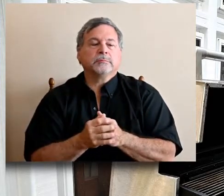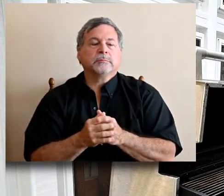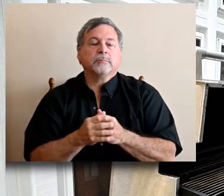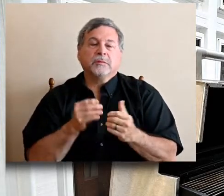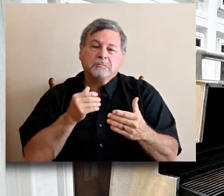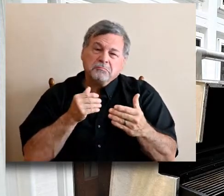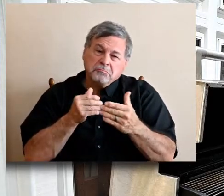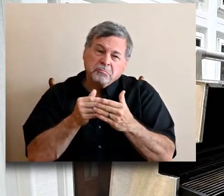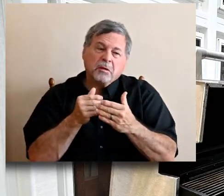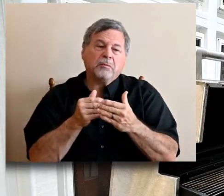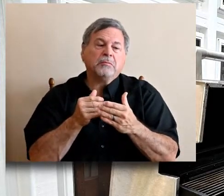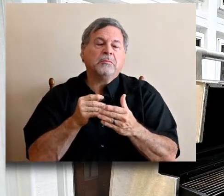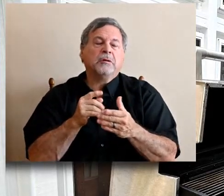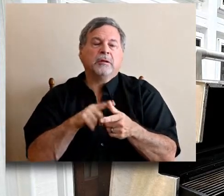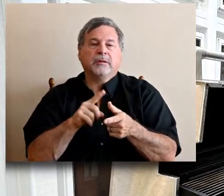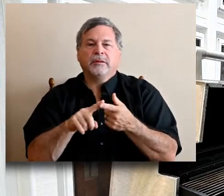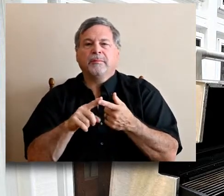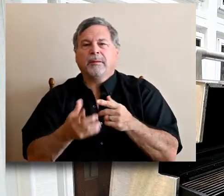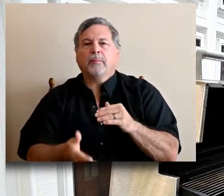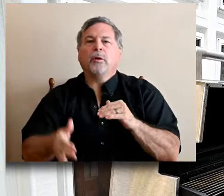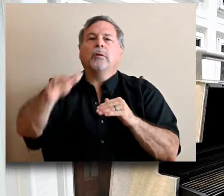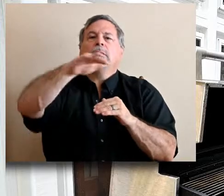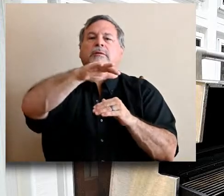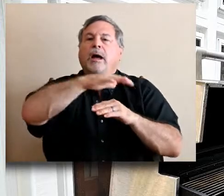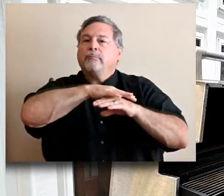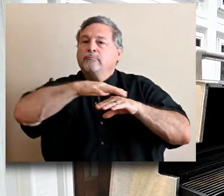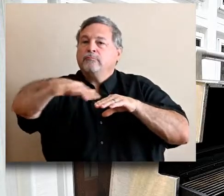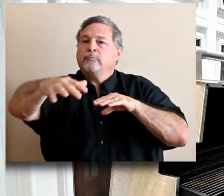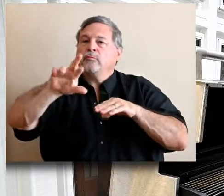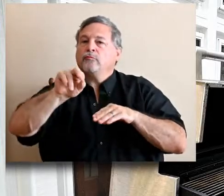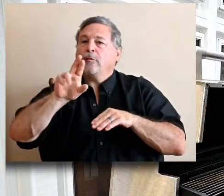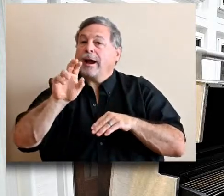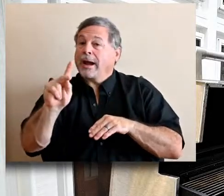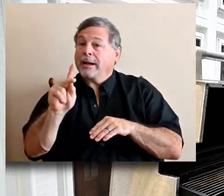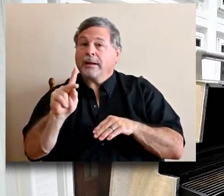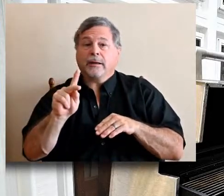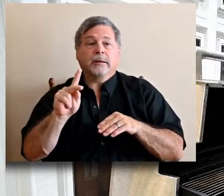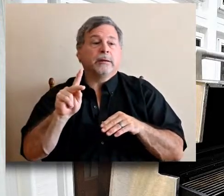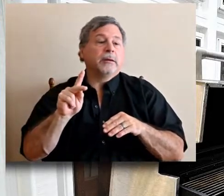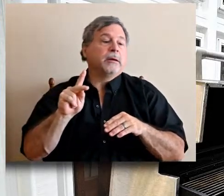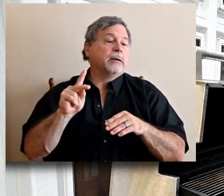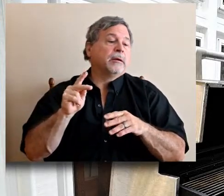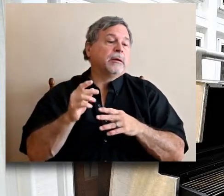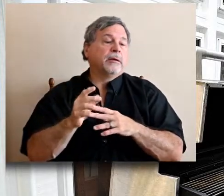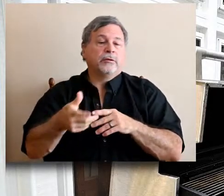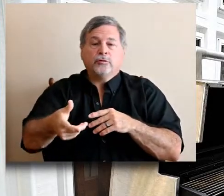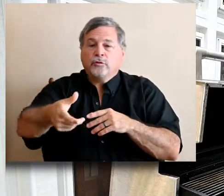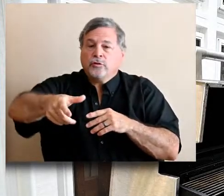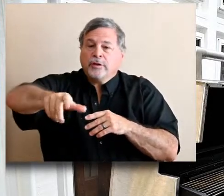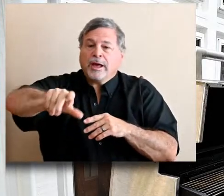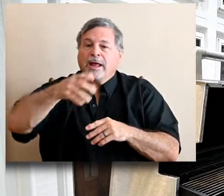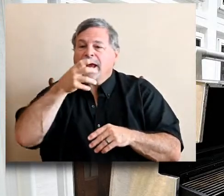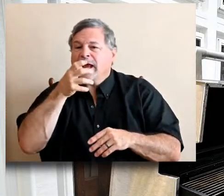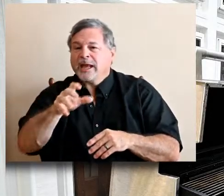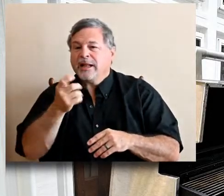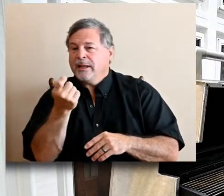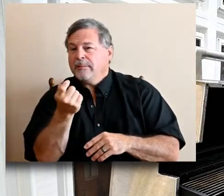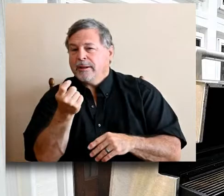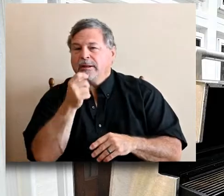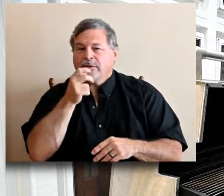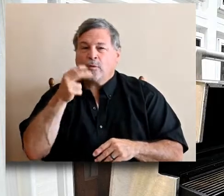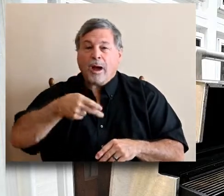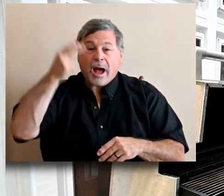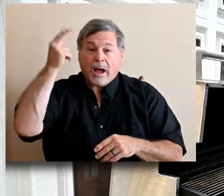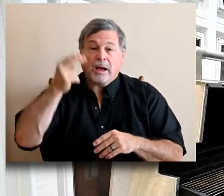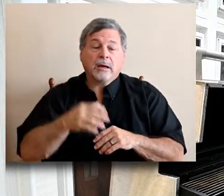When it gets close to what I want, I'm going to put them up on this top rack. If you don't have one, just turn your heat down a bit. You don't have to have it quite